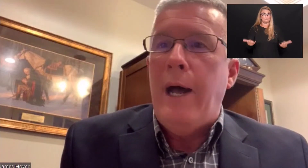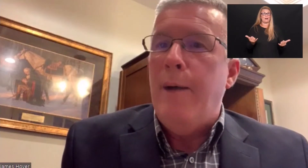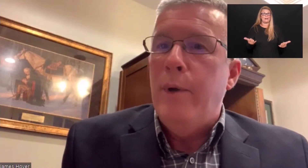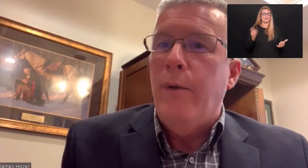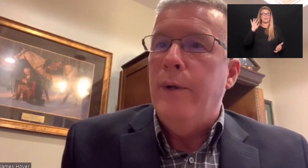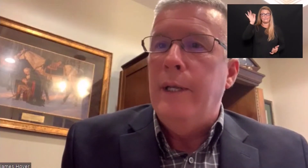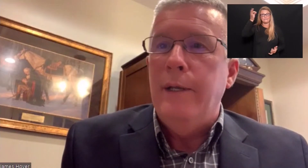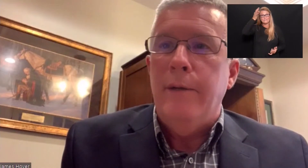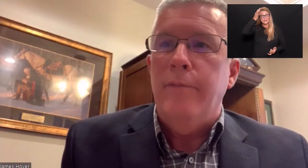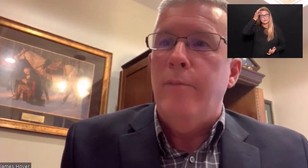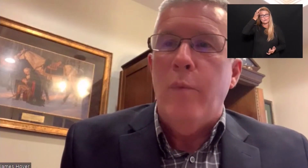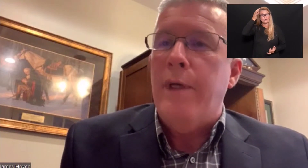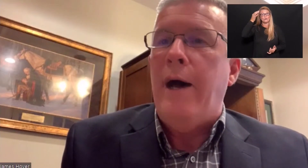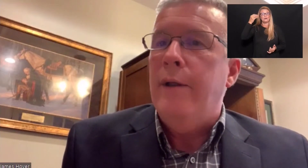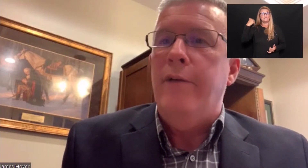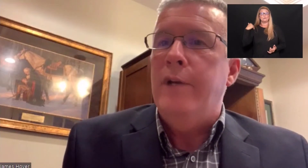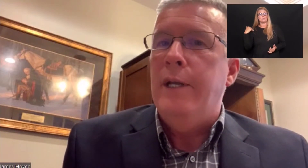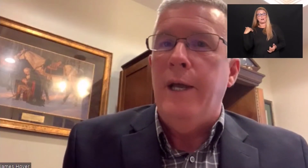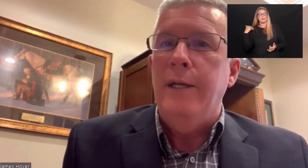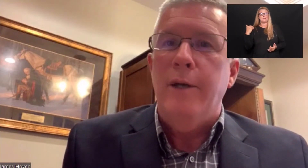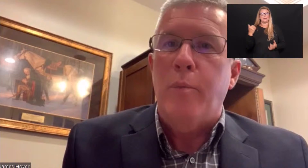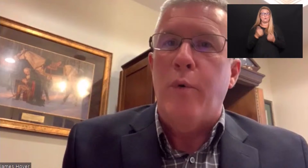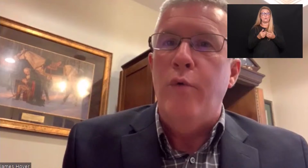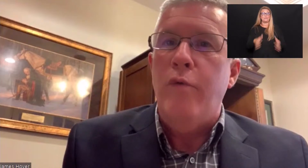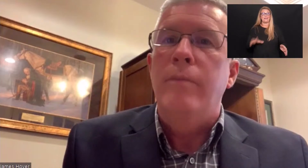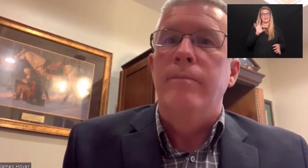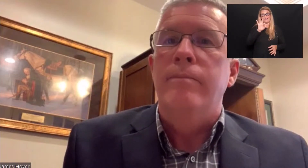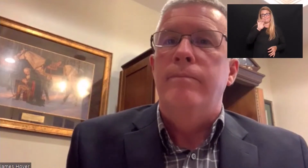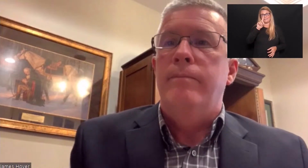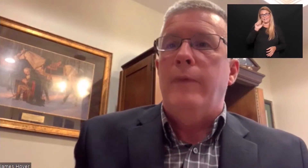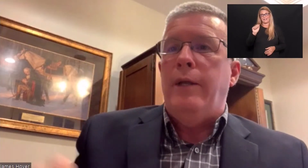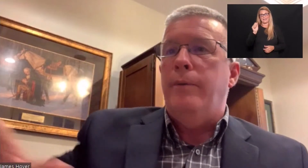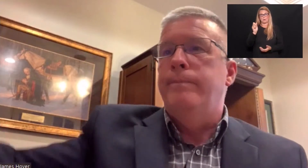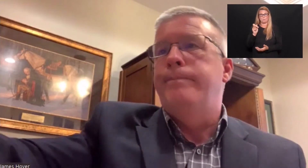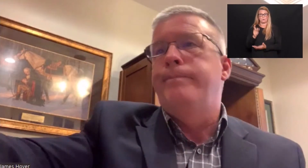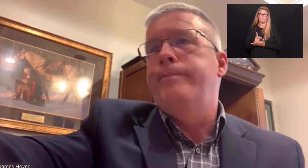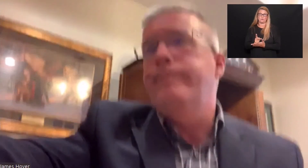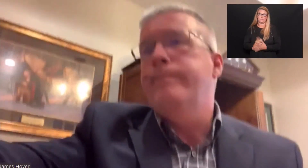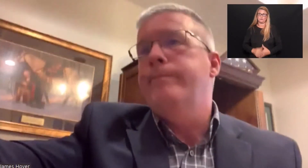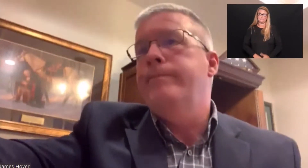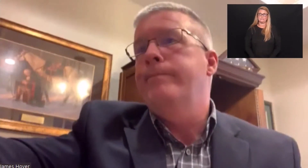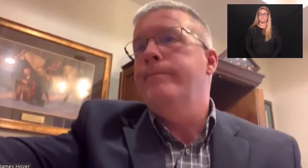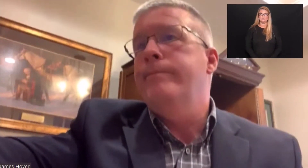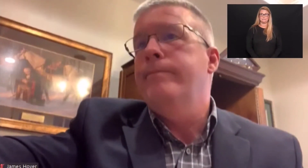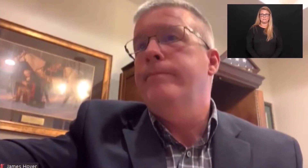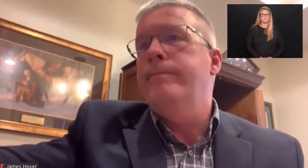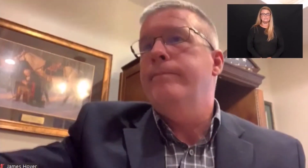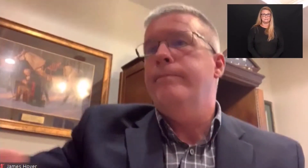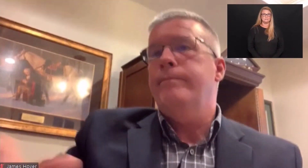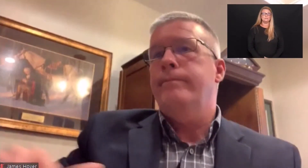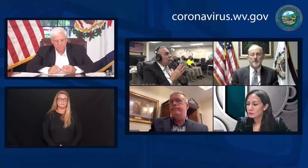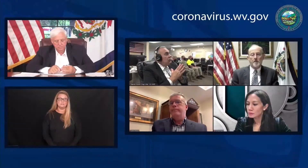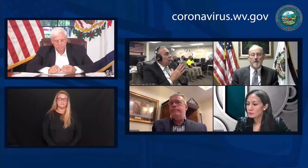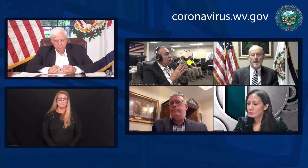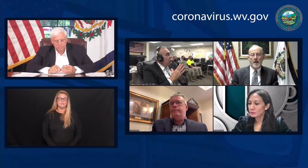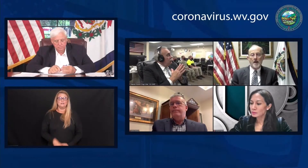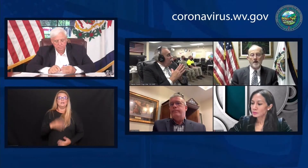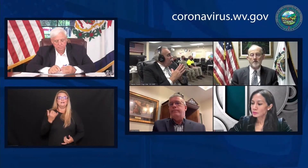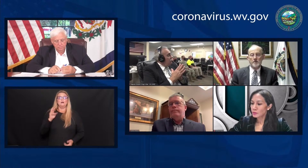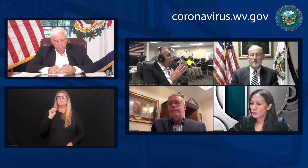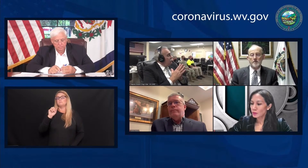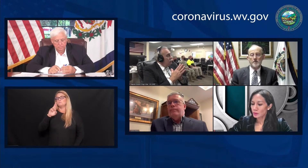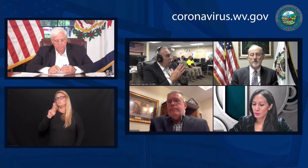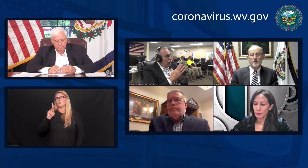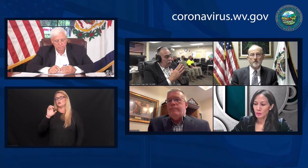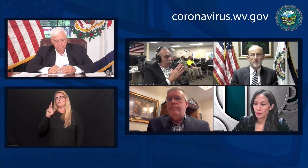federal liability and without FDA approval. Thank you. All right, thank you, Charles. Next to Mark Curtis with